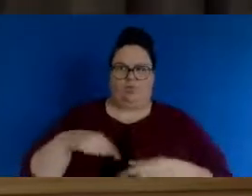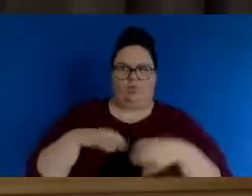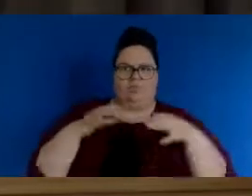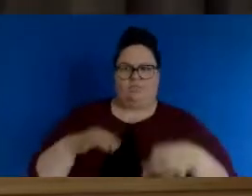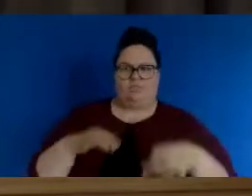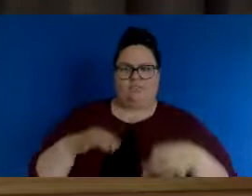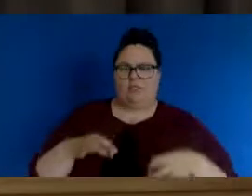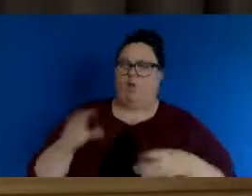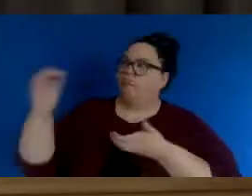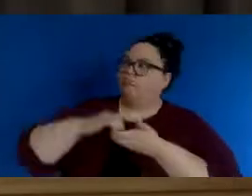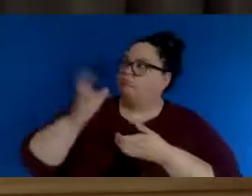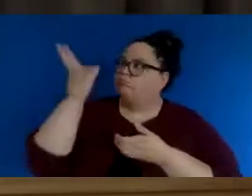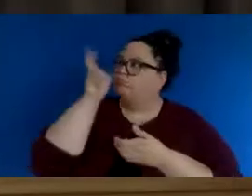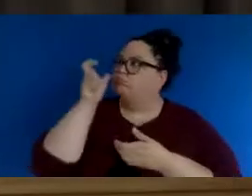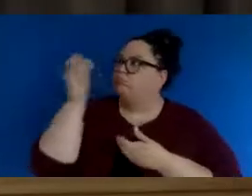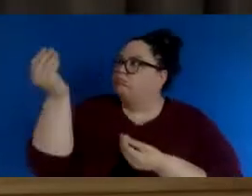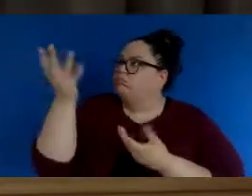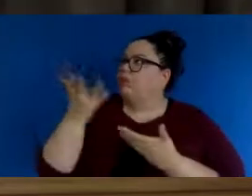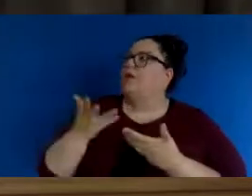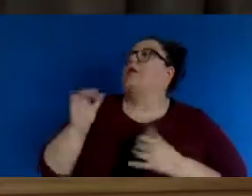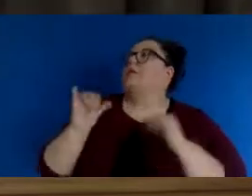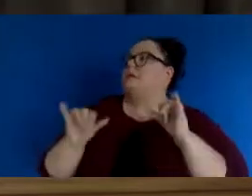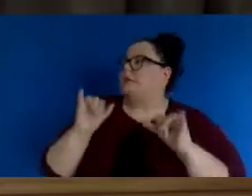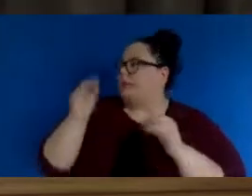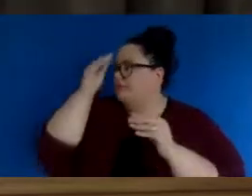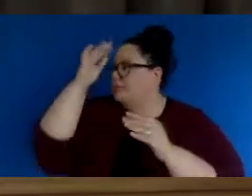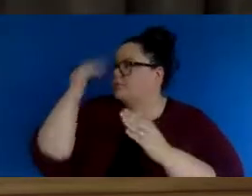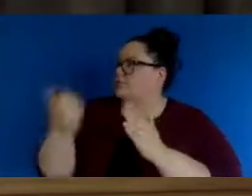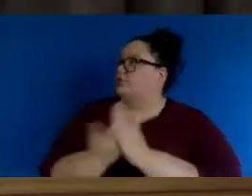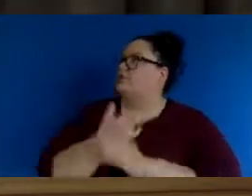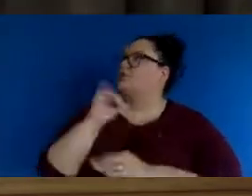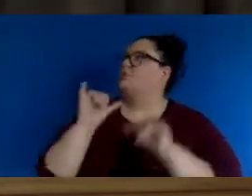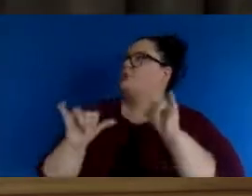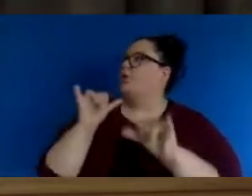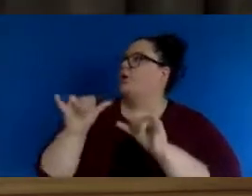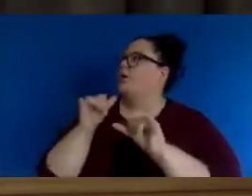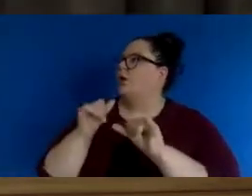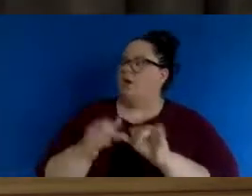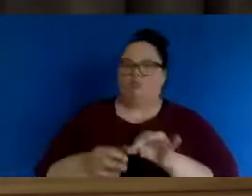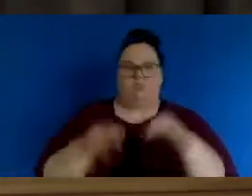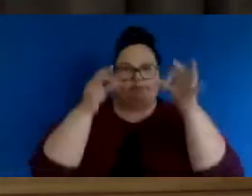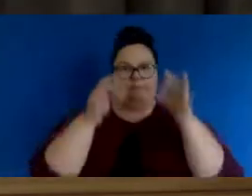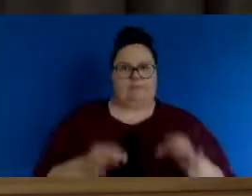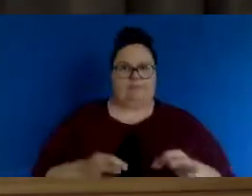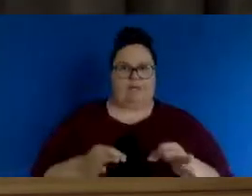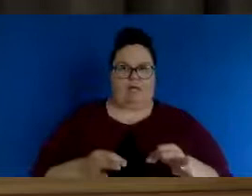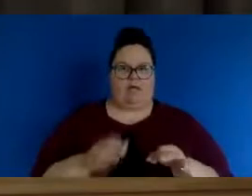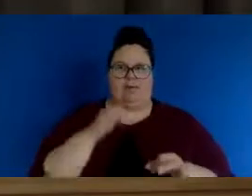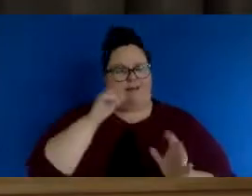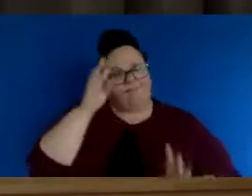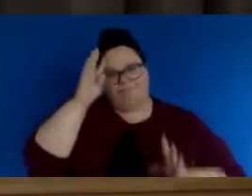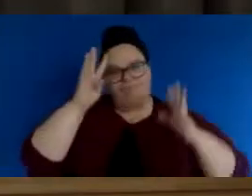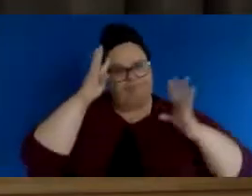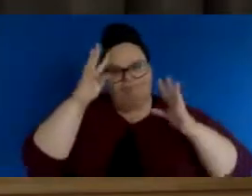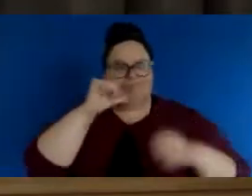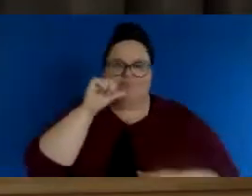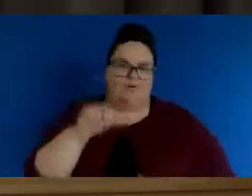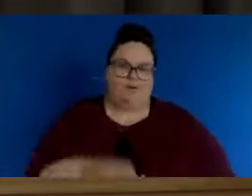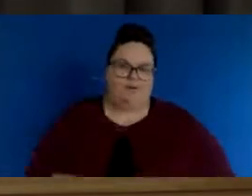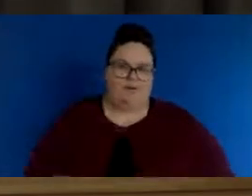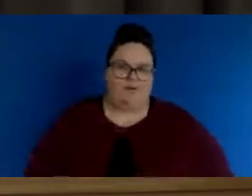the most relevant and up-to-date information that we have access to on any given day. And that's going to